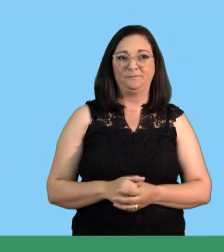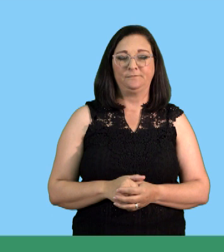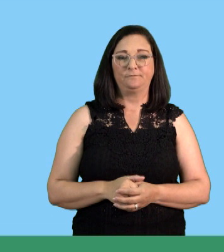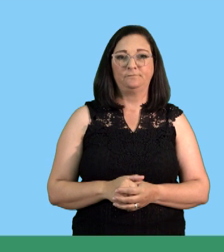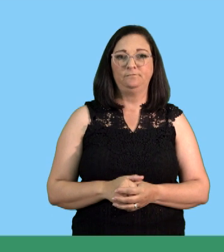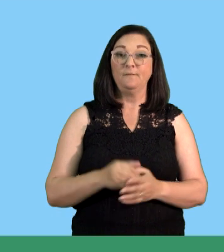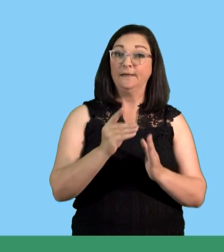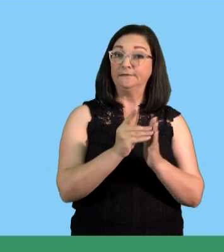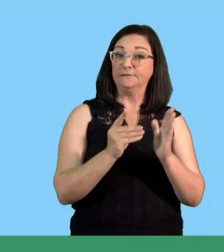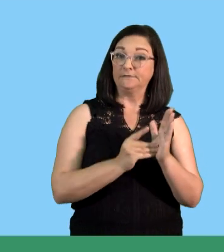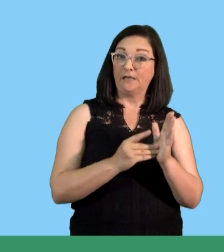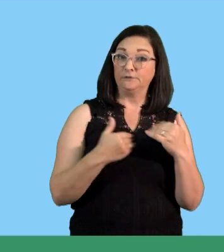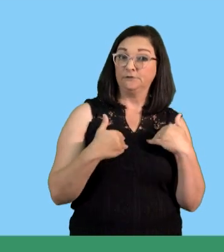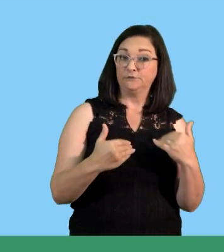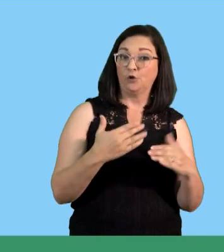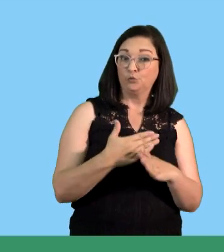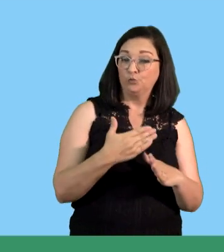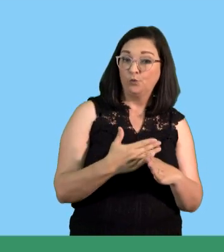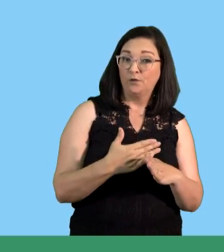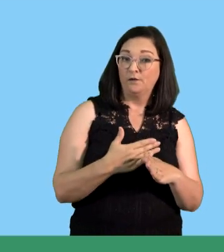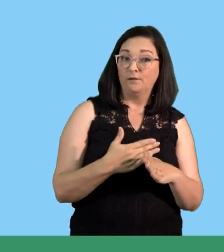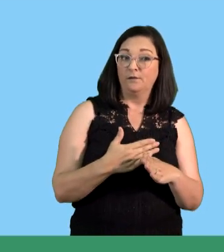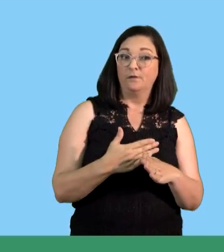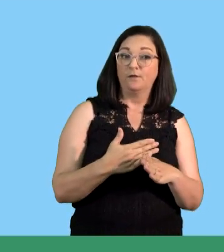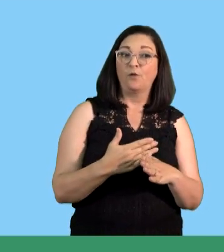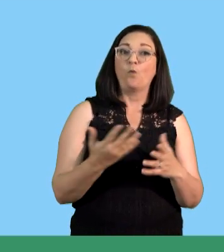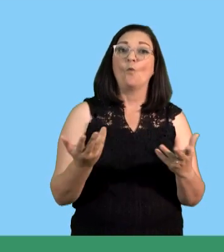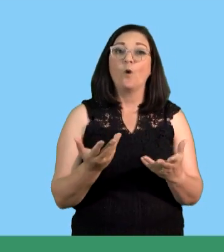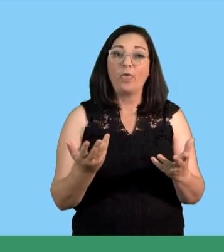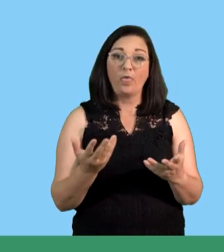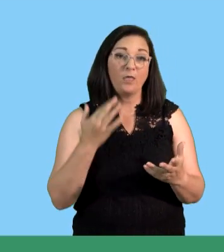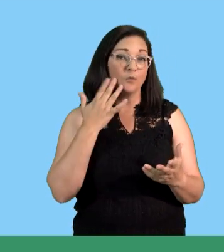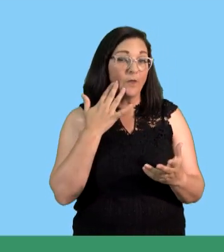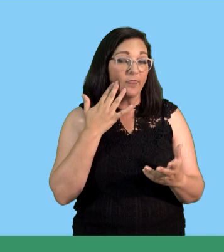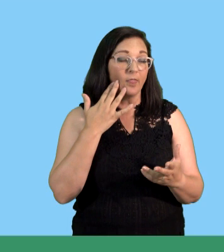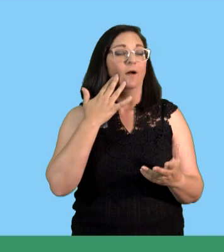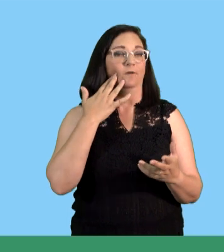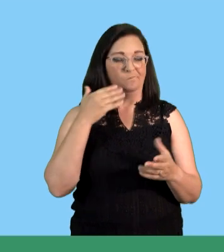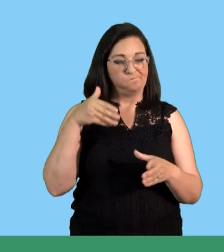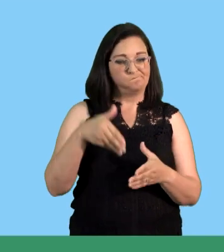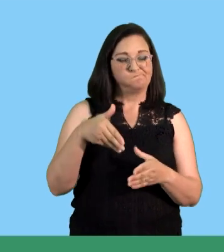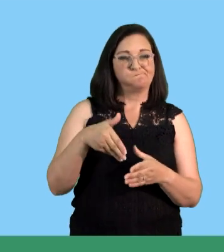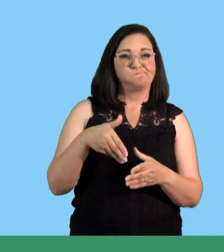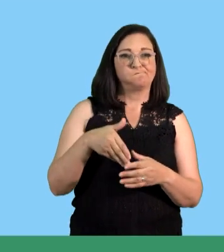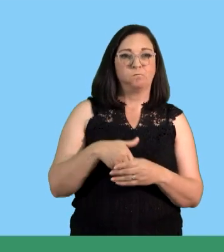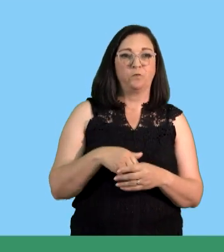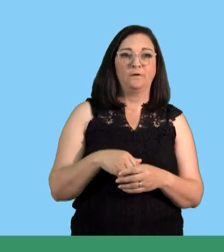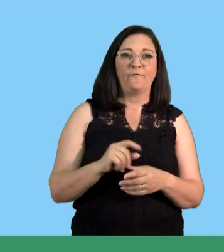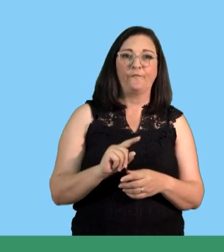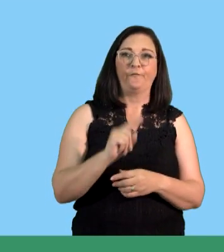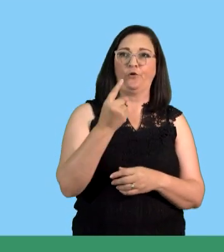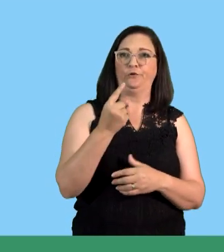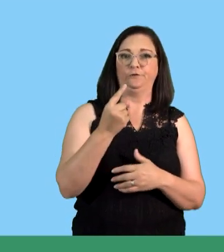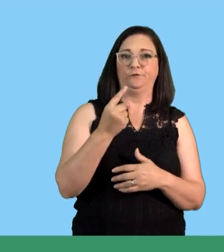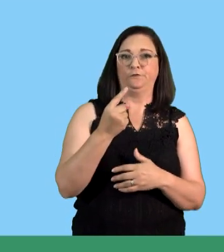are looking at the date of employment and commencement of employment. When are you starting? You're starting on the 1st